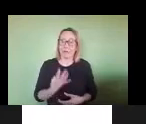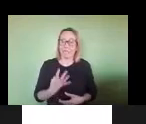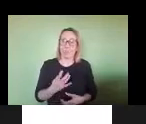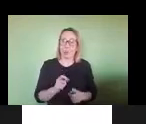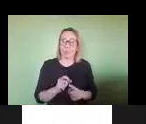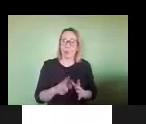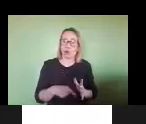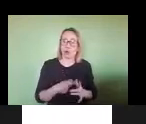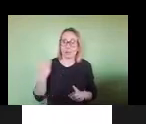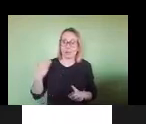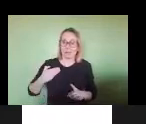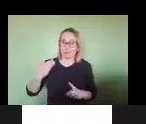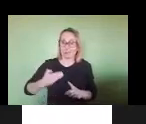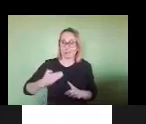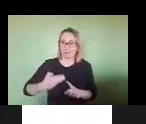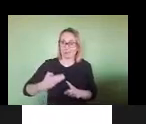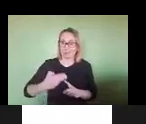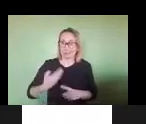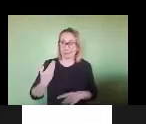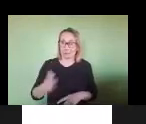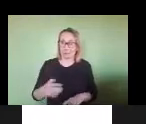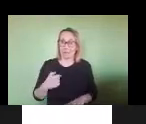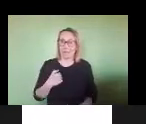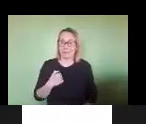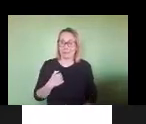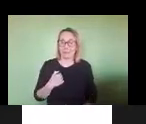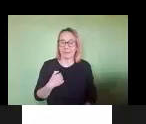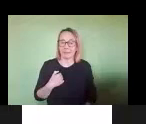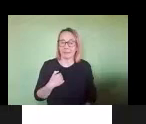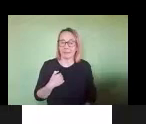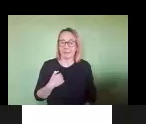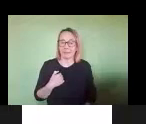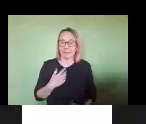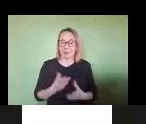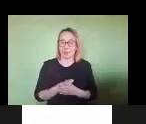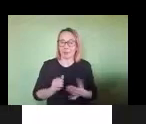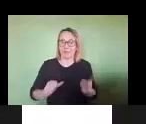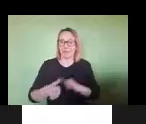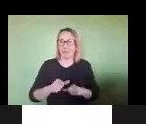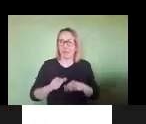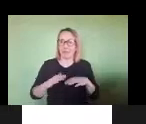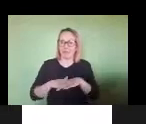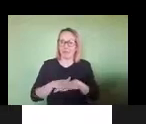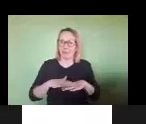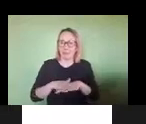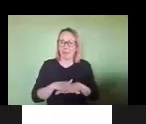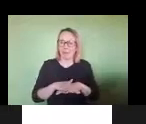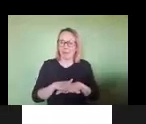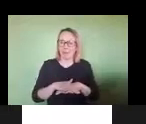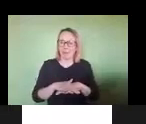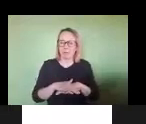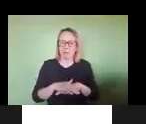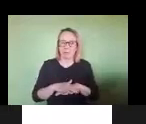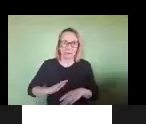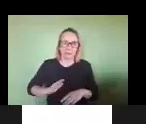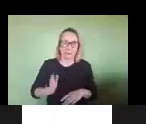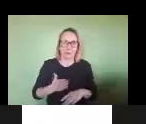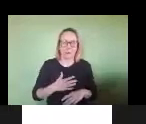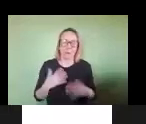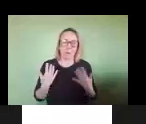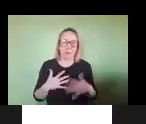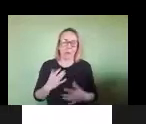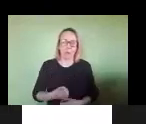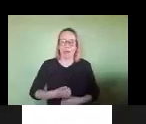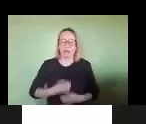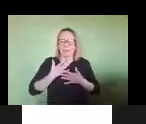the lockdown with the neighbourhood networks, and each time is just totally inspiring, both the